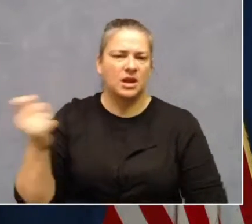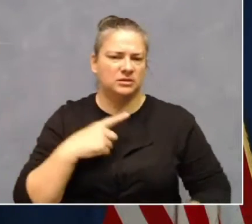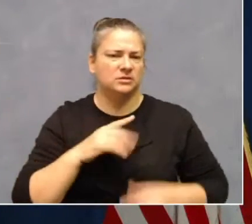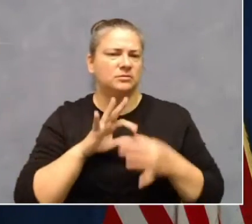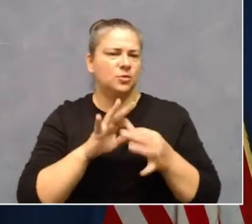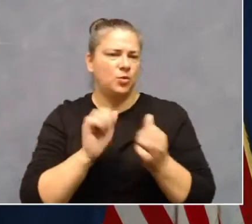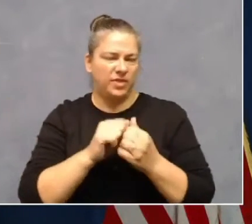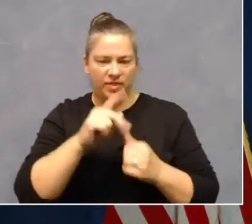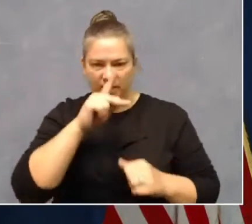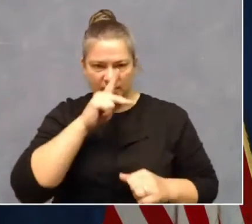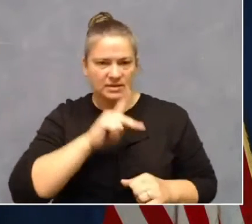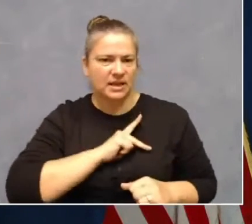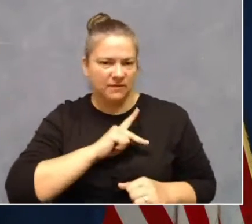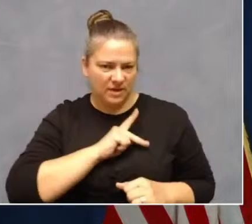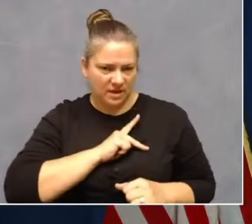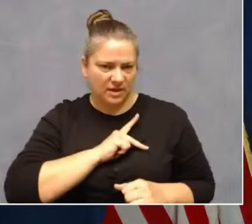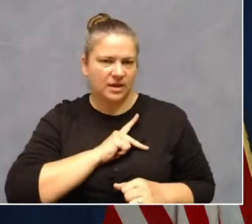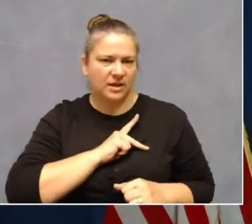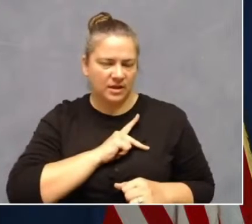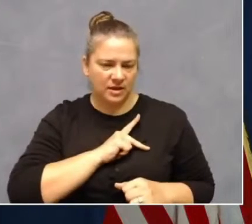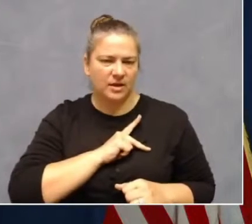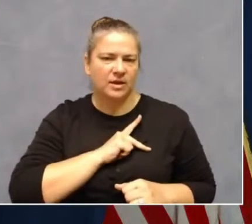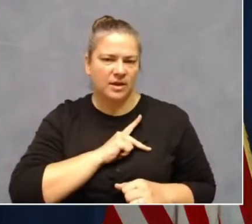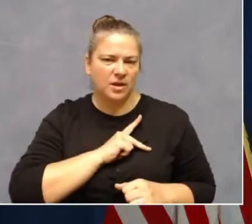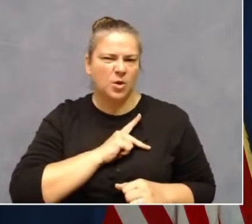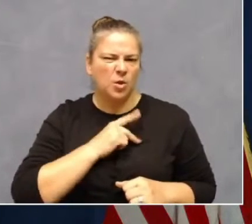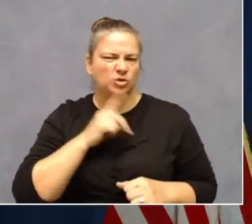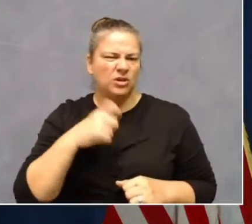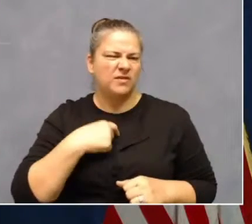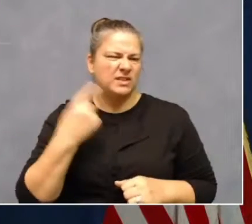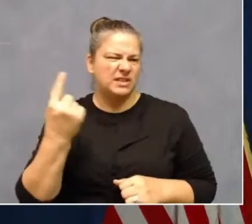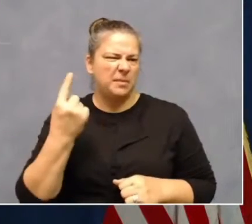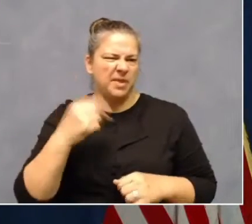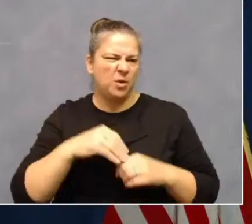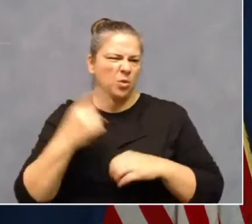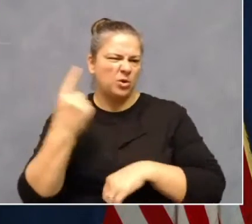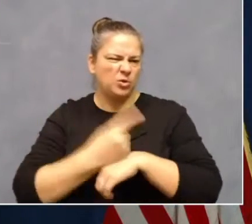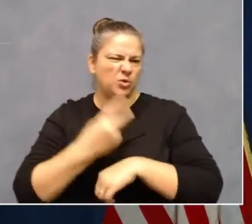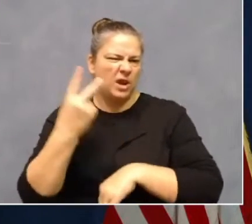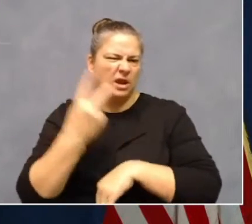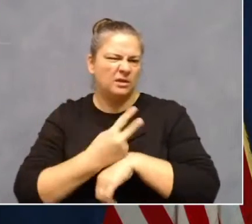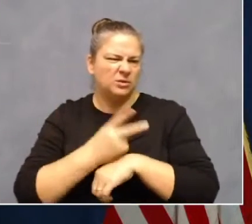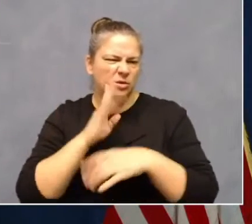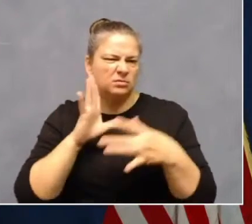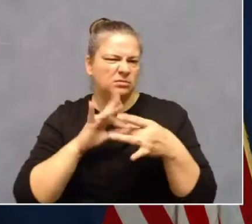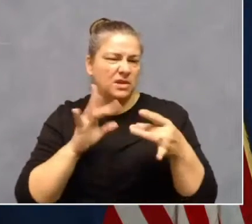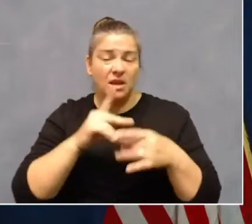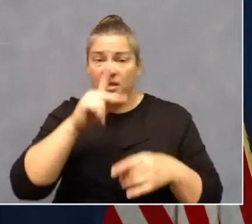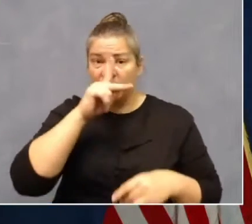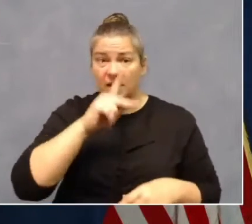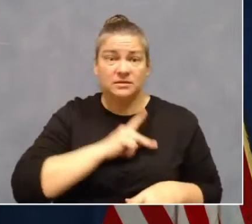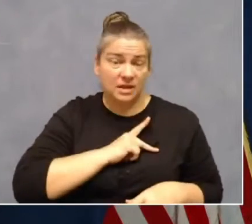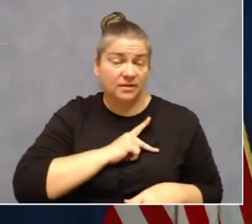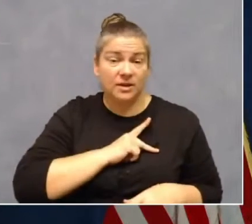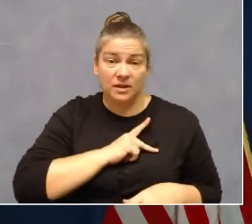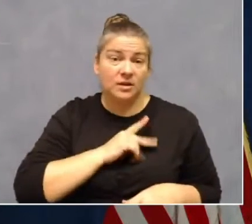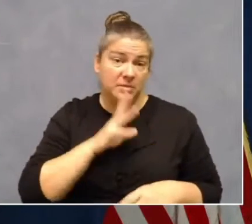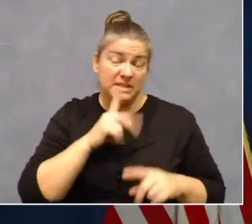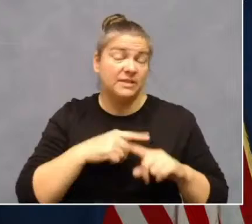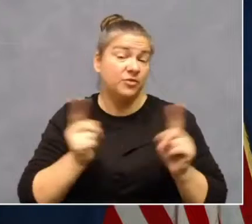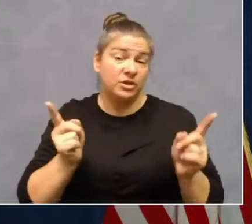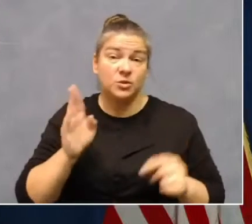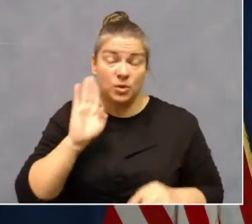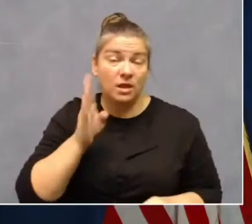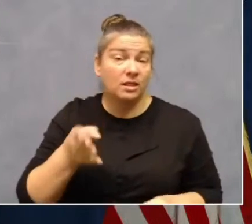I think we will have guidance out here in the next day or so. I've seen it, but yes, Thanksgiving is going to be different. You